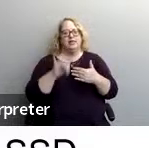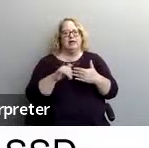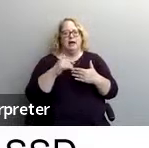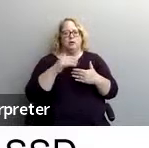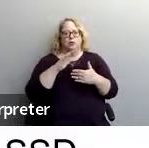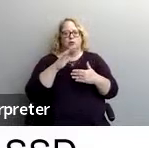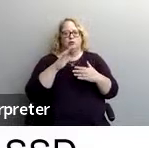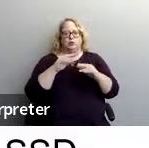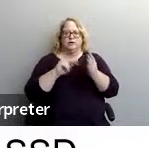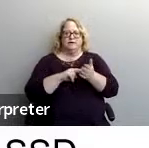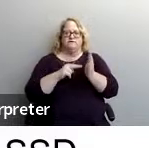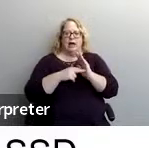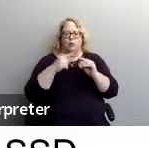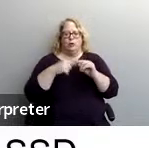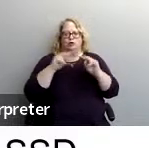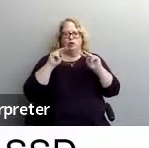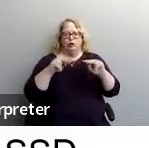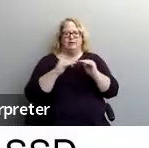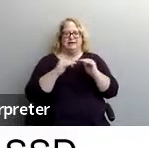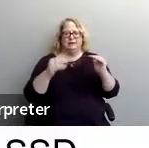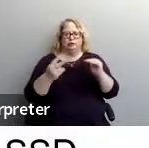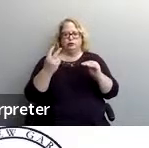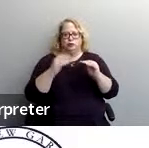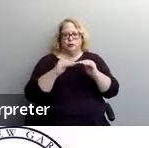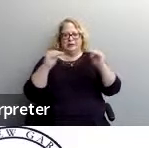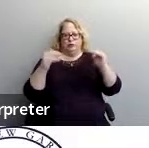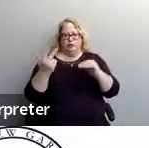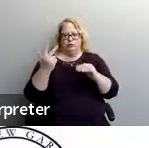look at those Tier 2 and Tier 3 schools. Next slide.